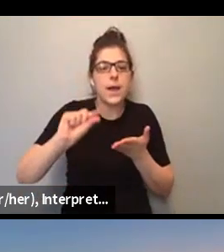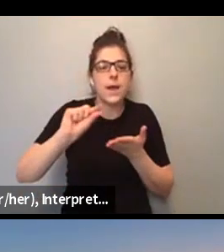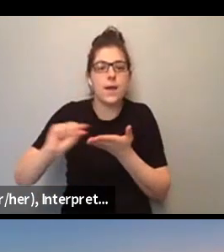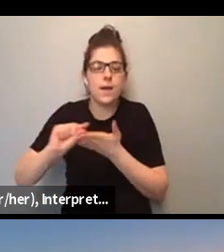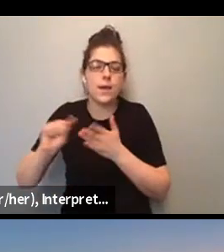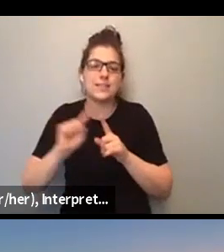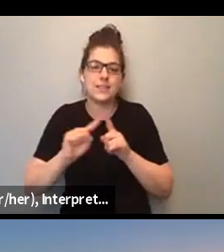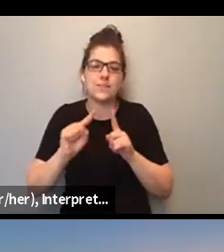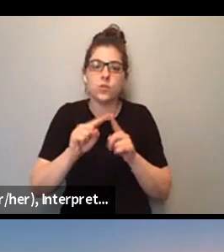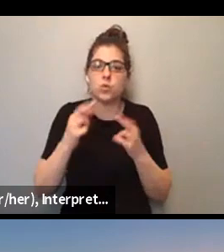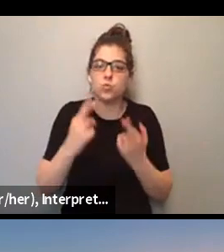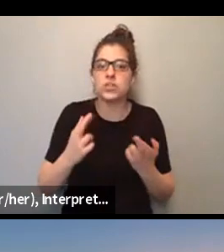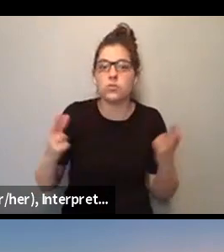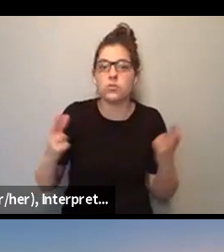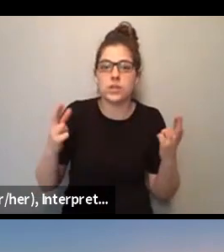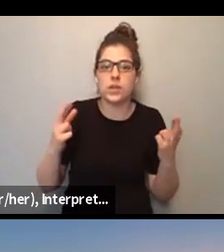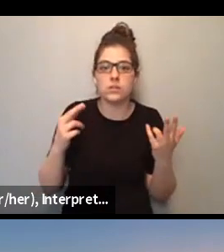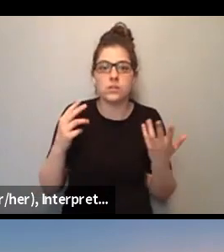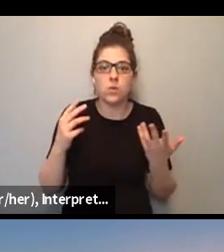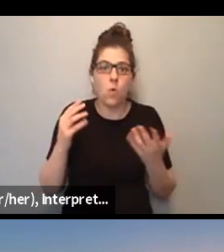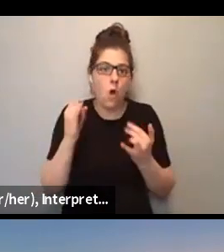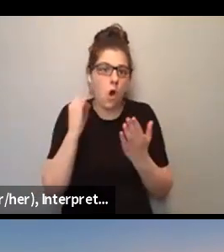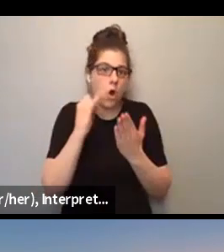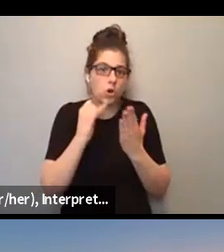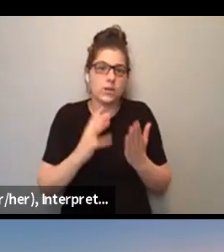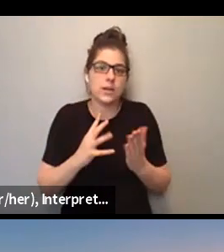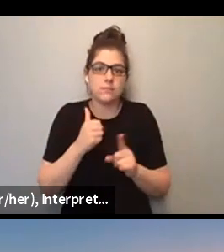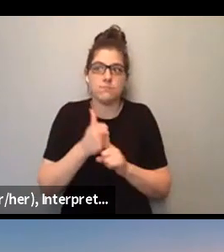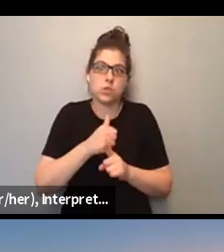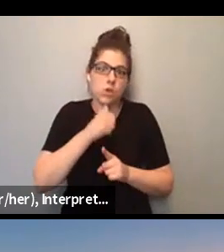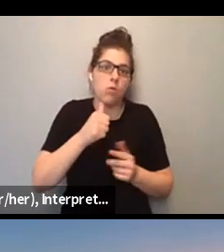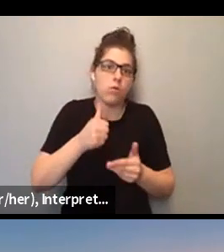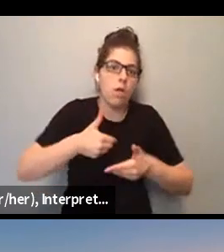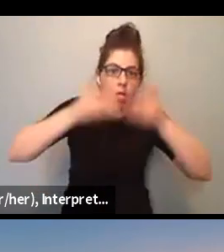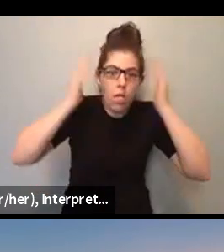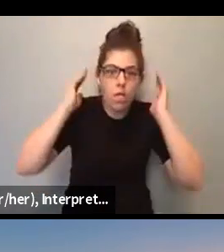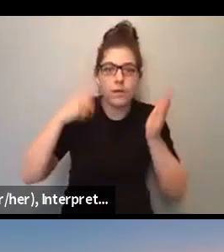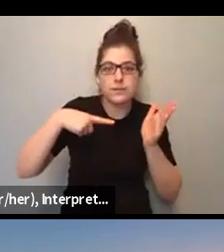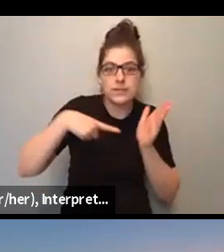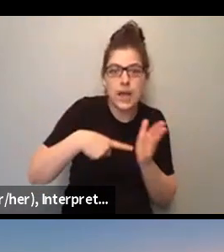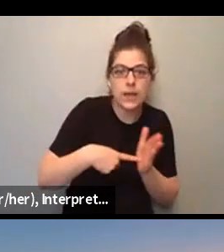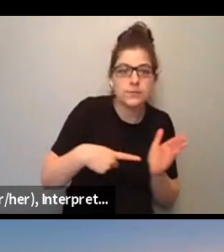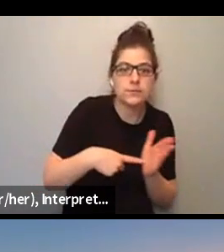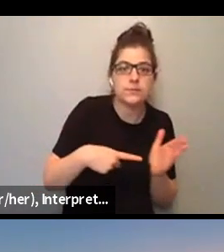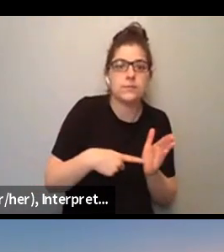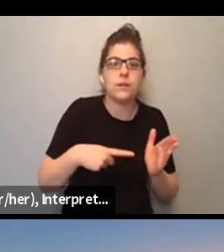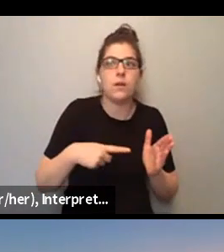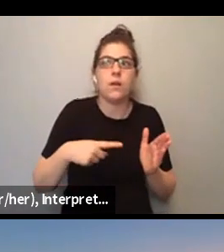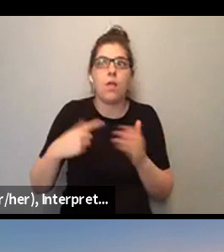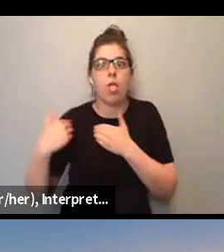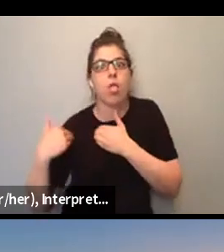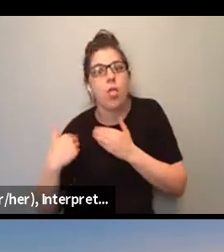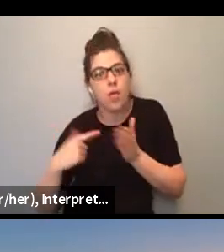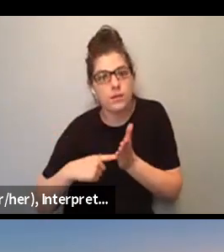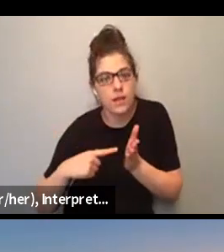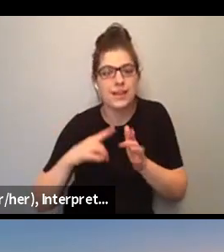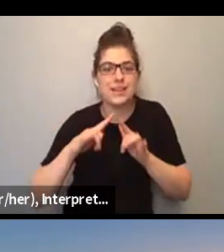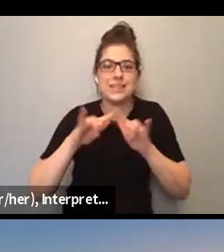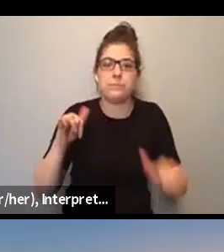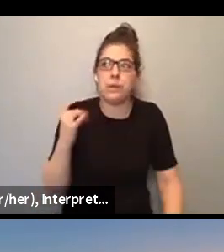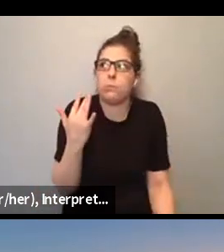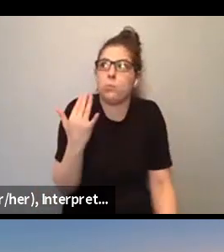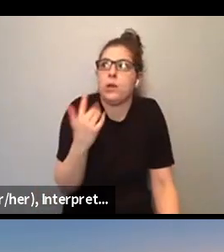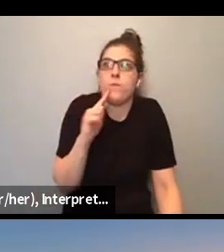that artists don't go into debt and are carrying this debt while they wait for a guarantee that might happen a year from now.